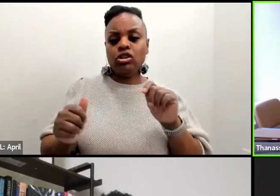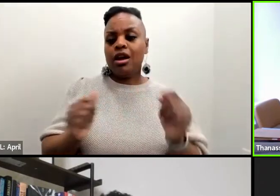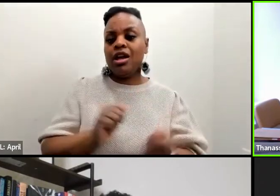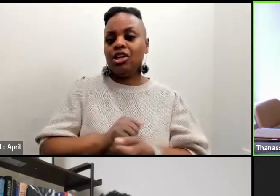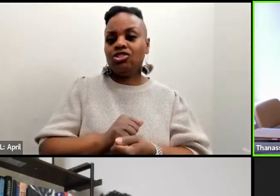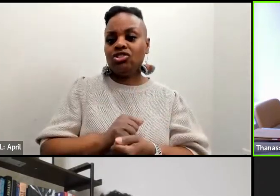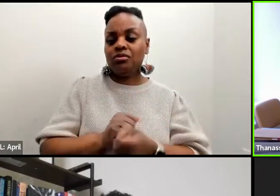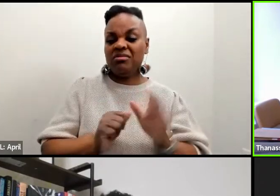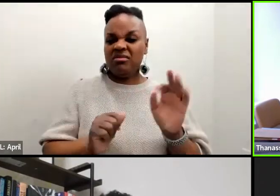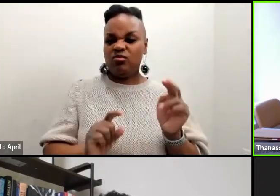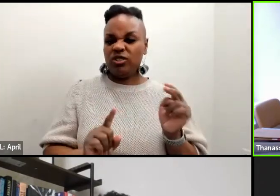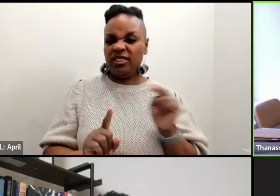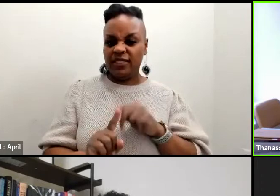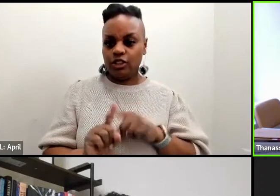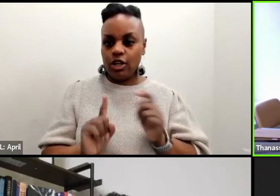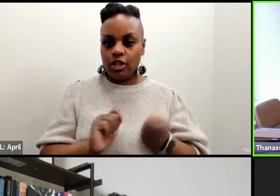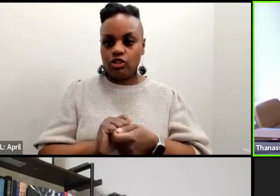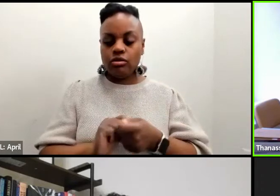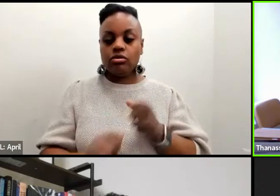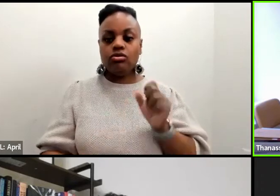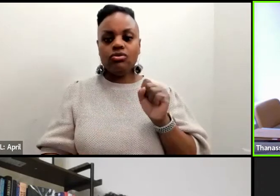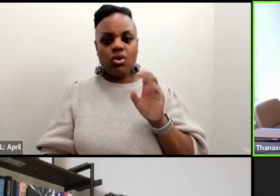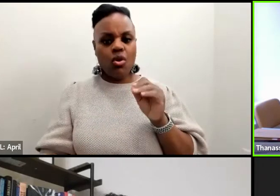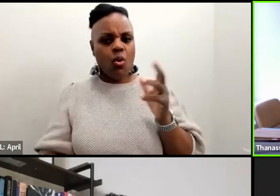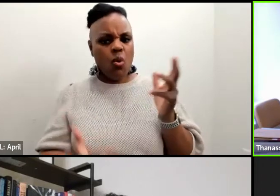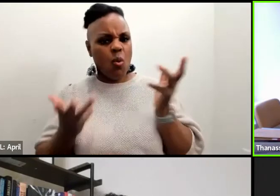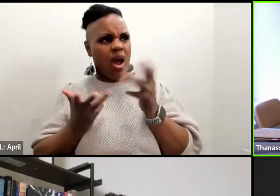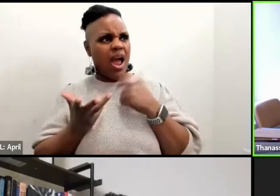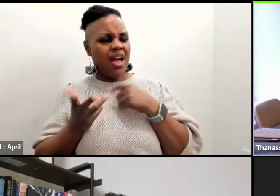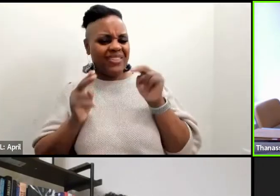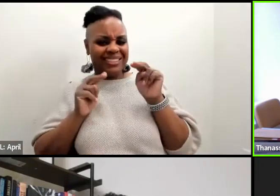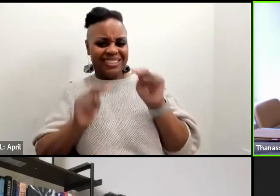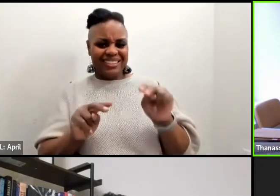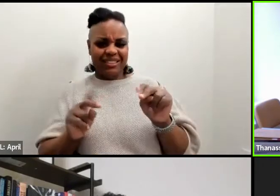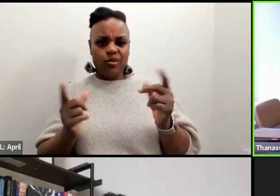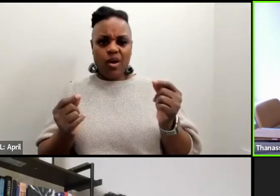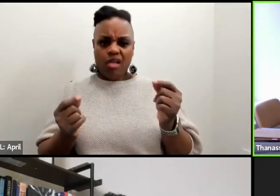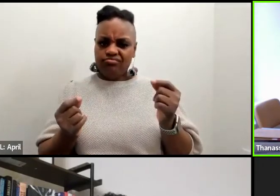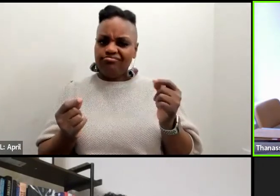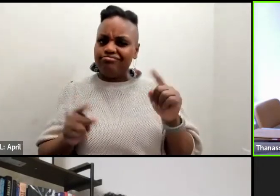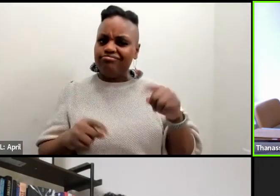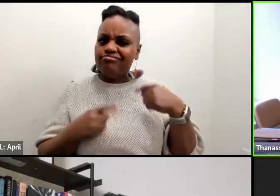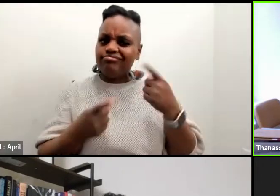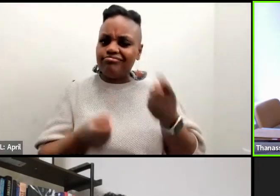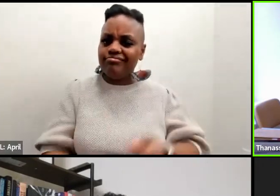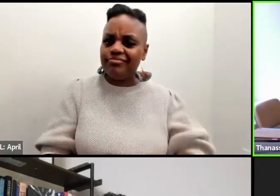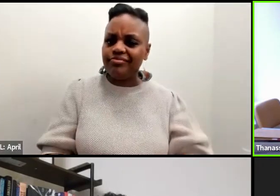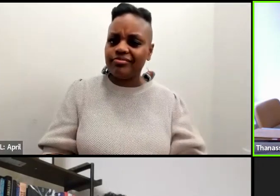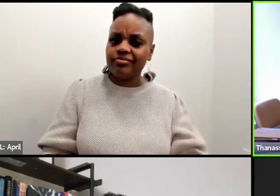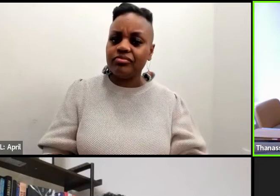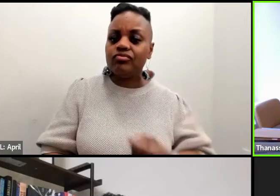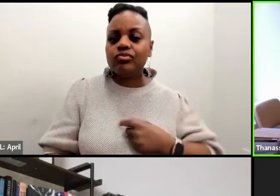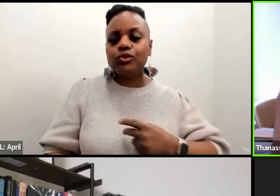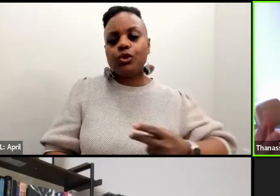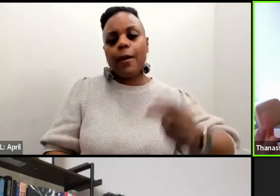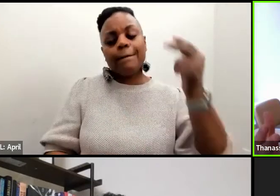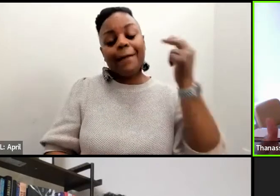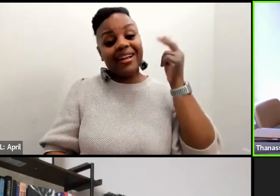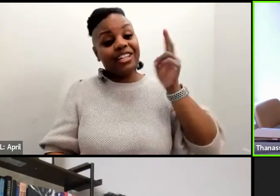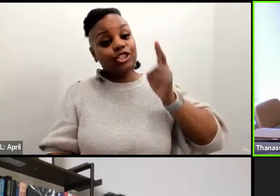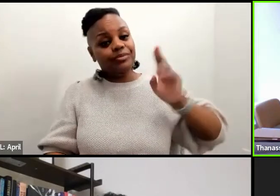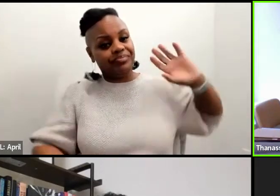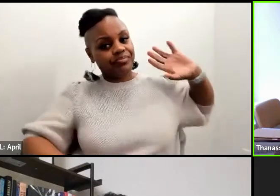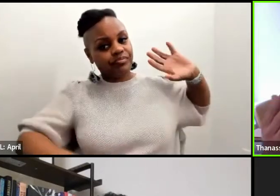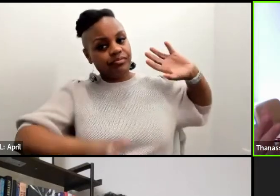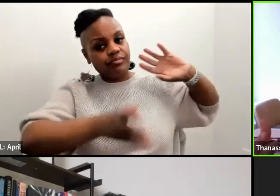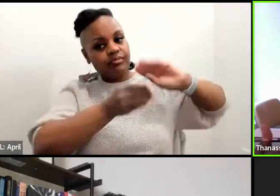in looking back at history, I often have made this mistake, and I think others have too. We see, you know,